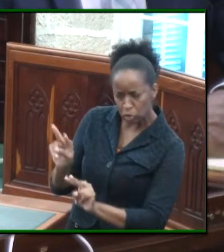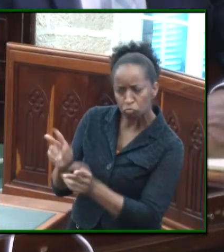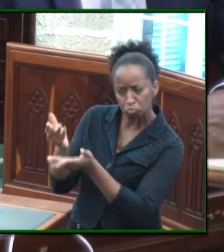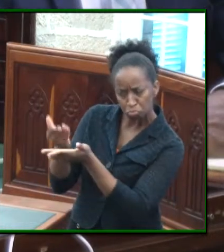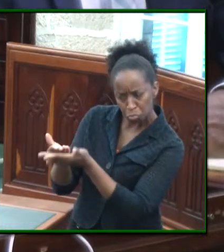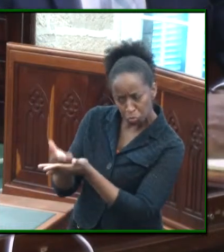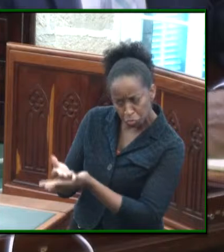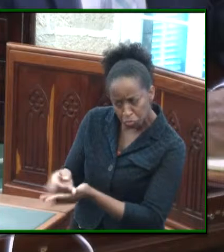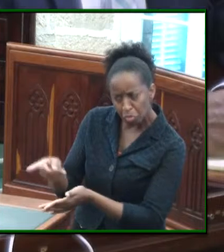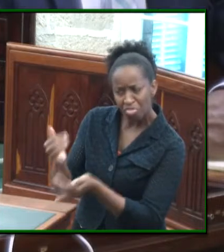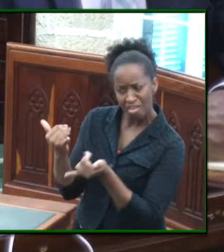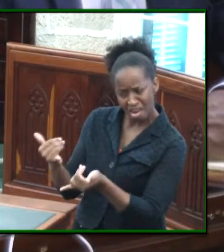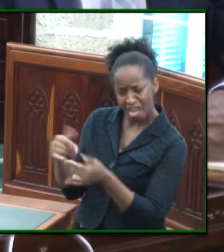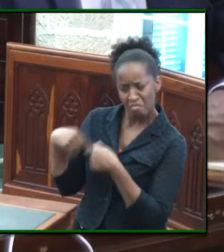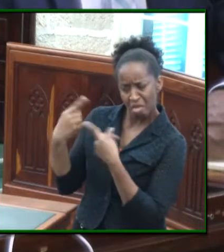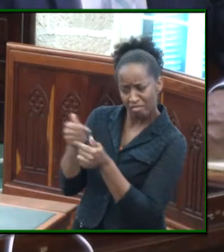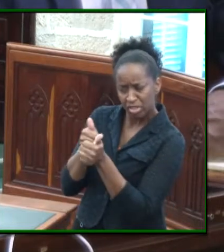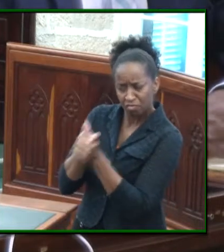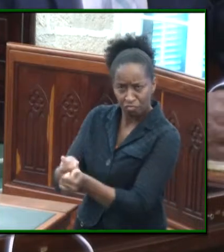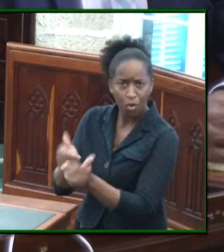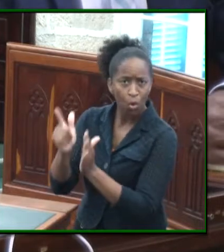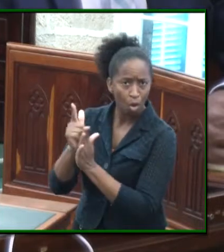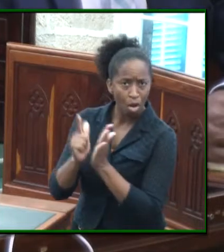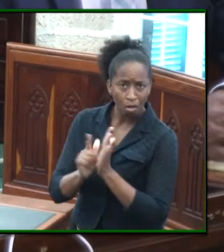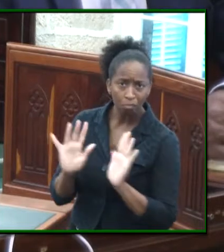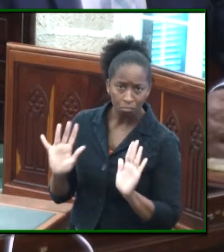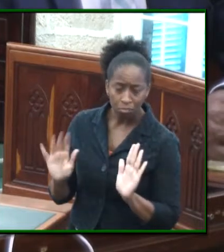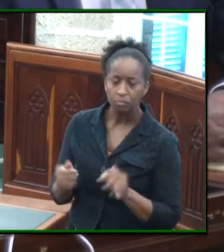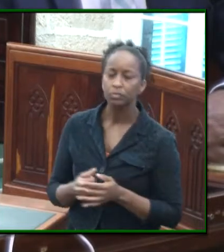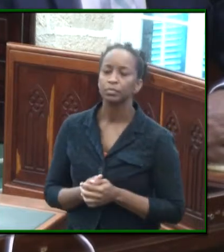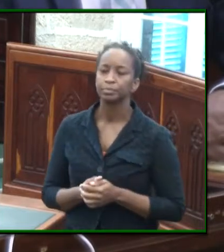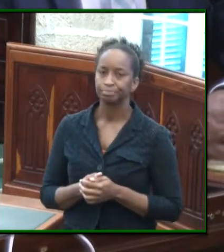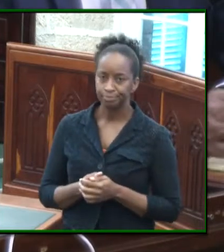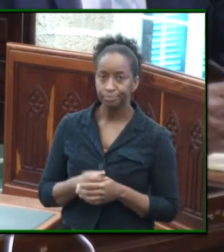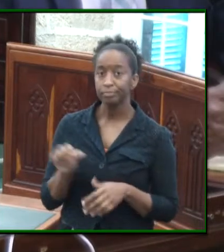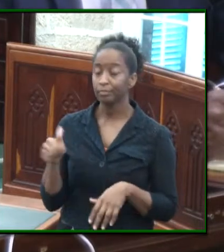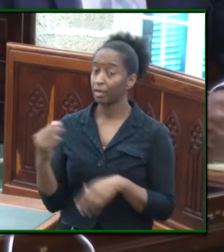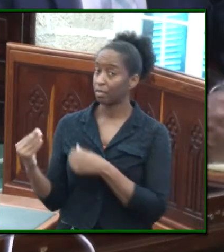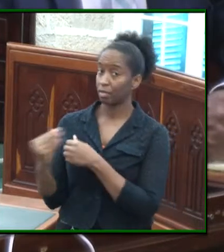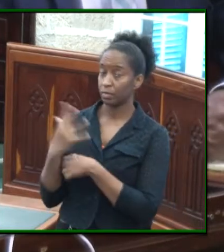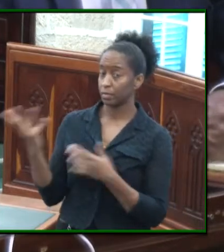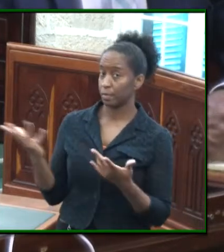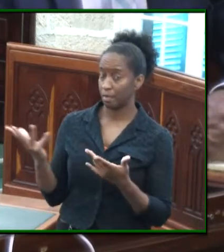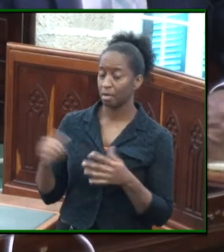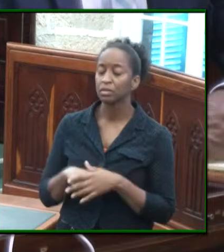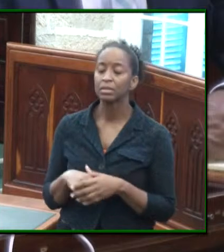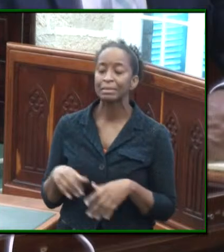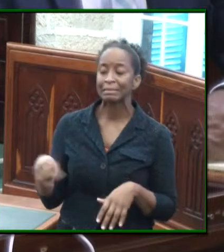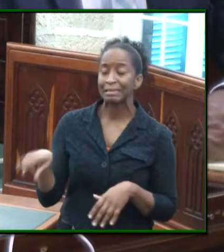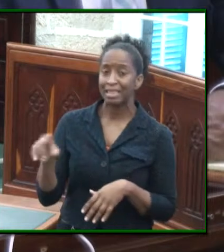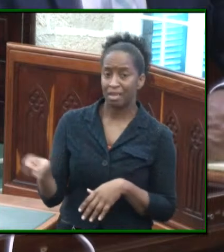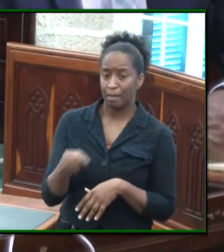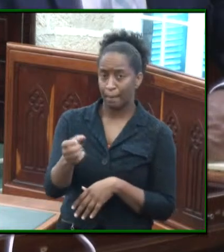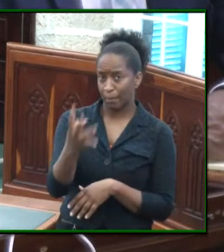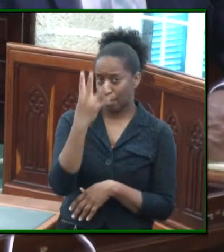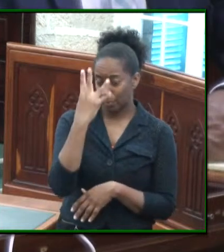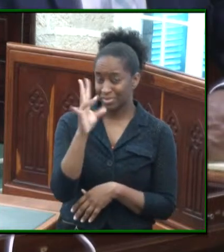are sent to prison for a period in excess of 7 years, you simply can't have your record expunged at all.